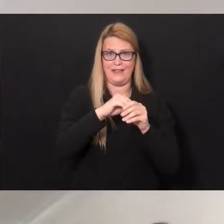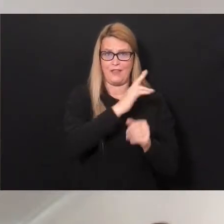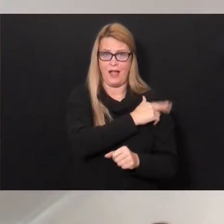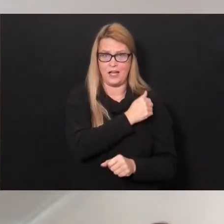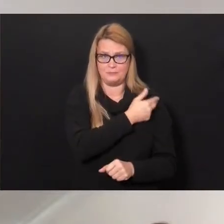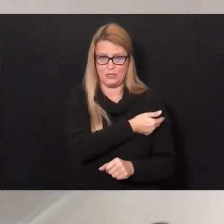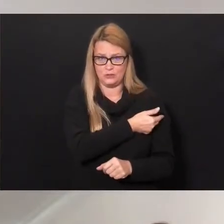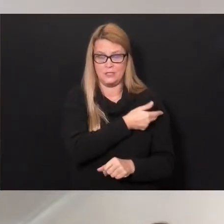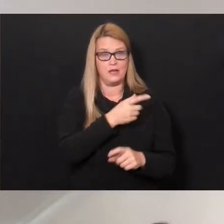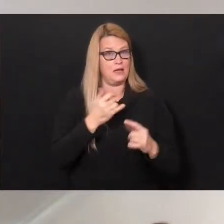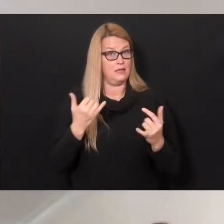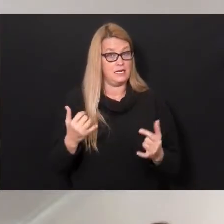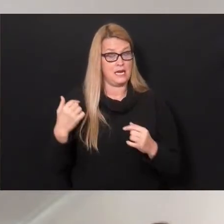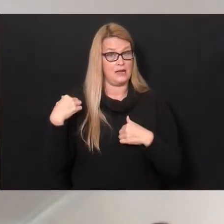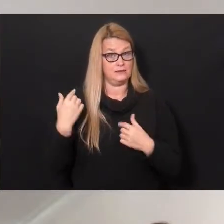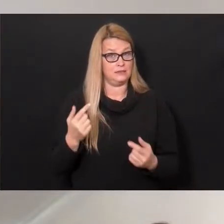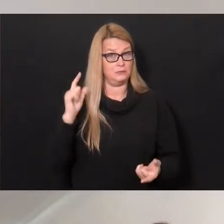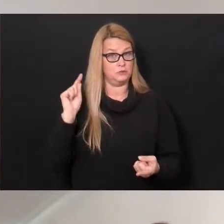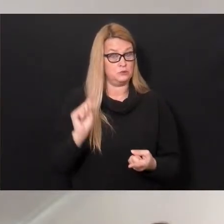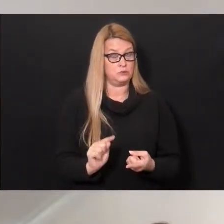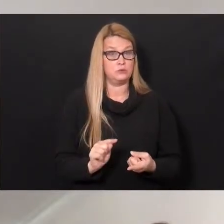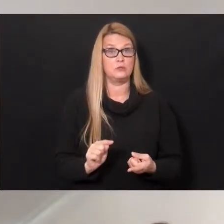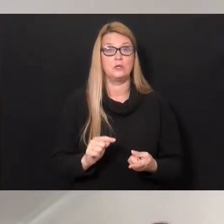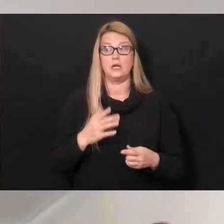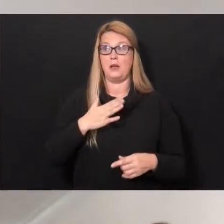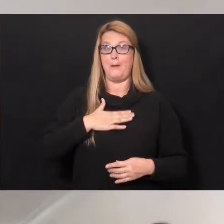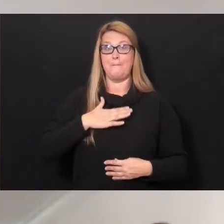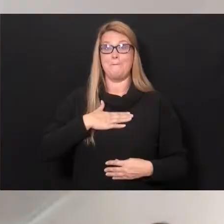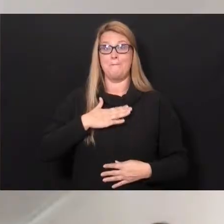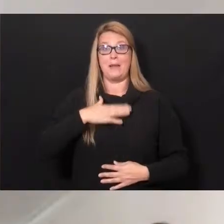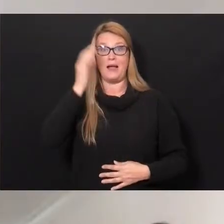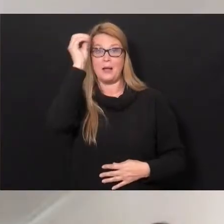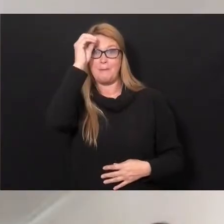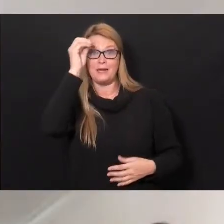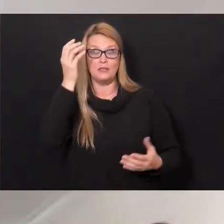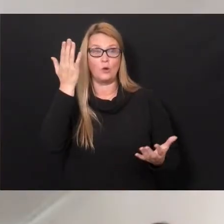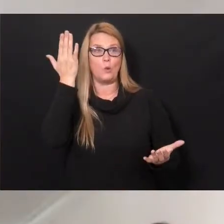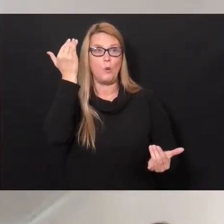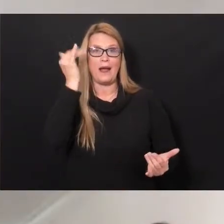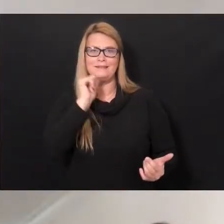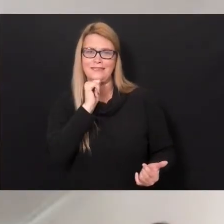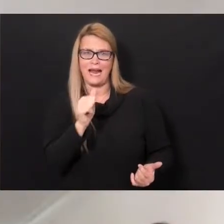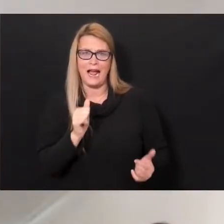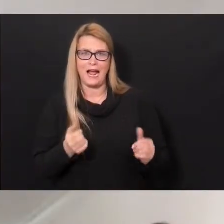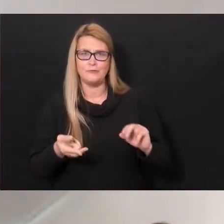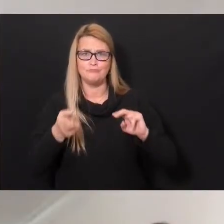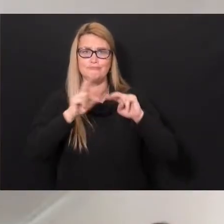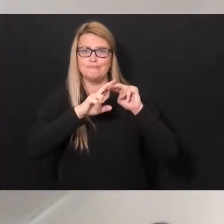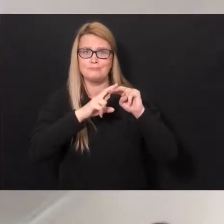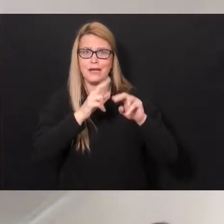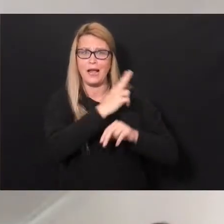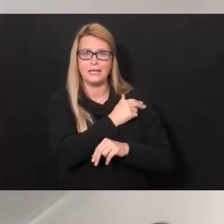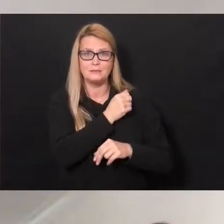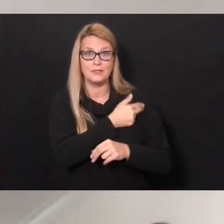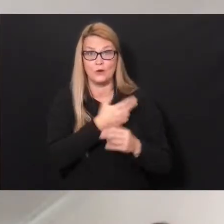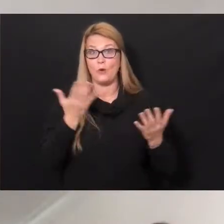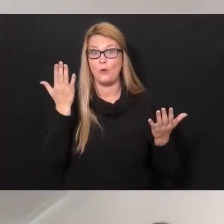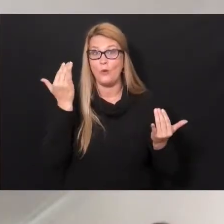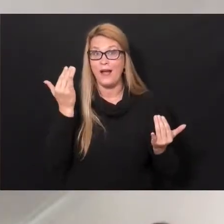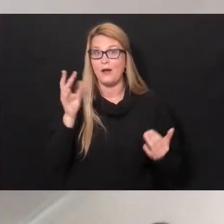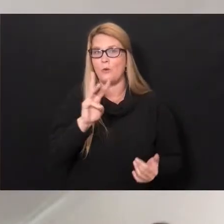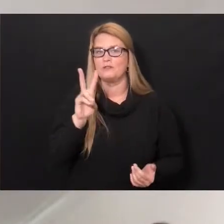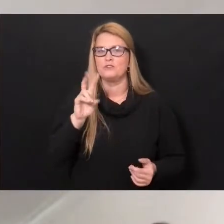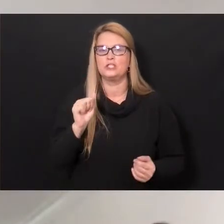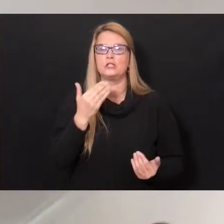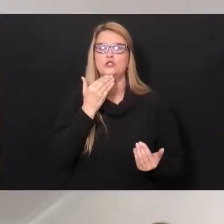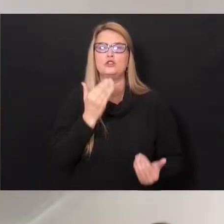And at least my own perspective is that the reason why we're not is because, one, people in West Virginia are doing a great job with the mask and